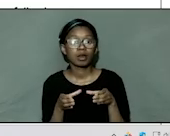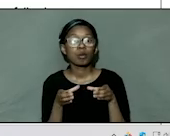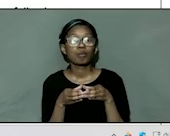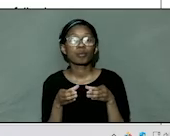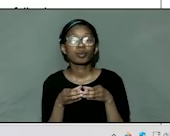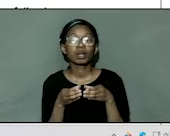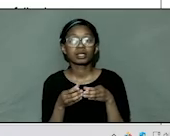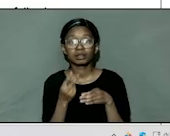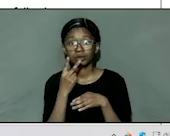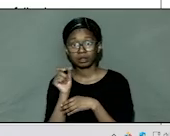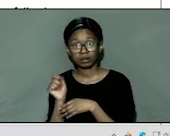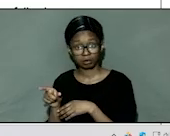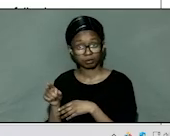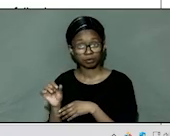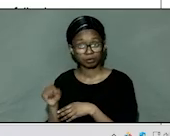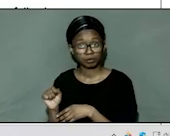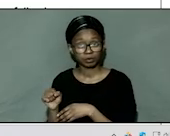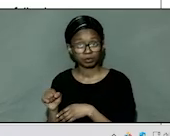You see that